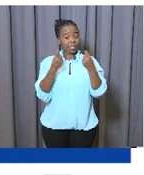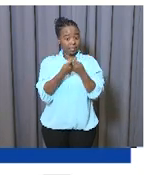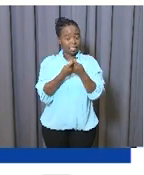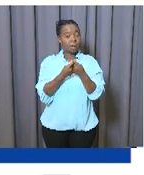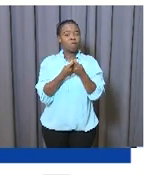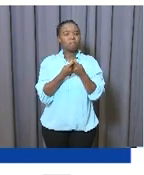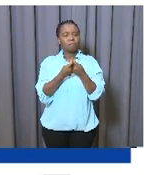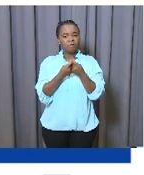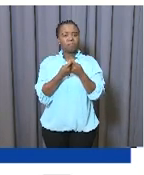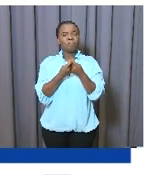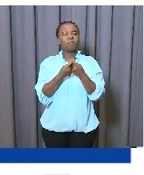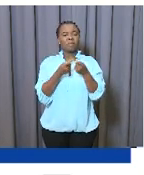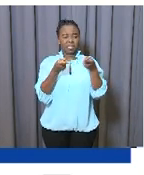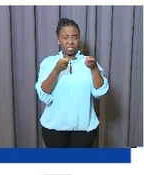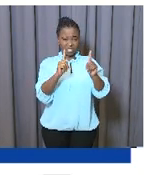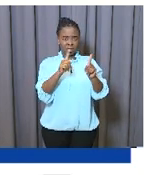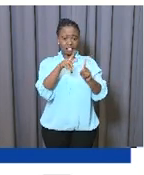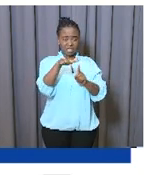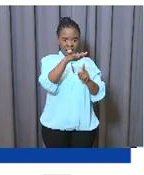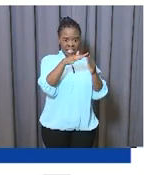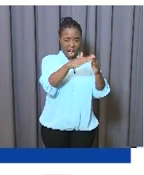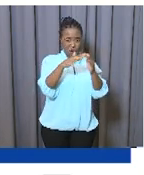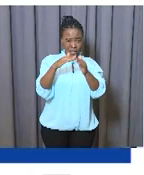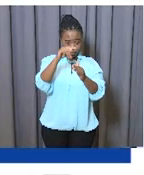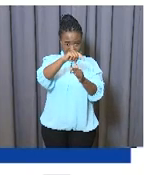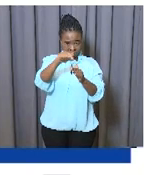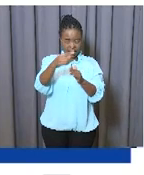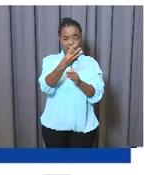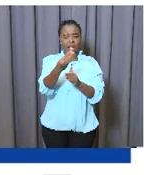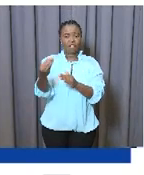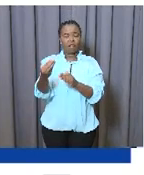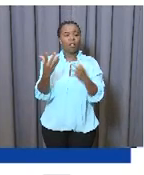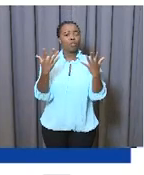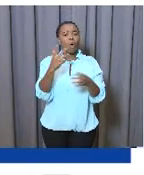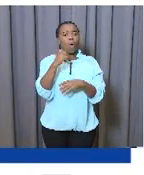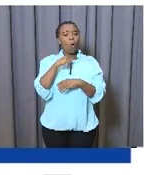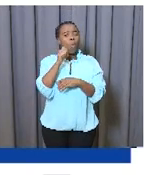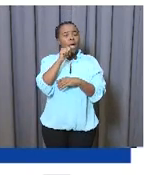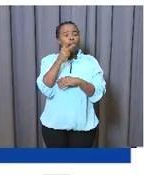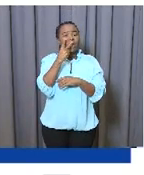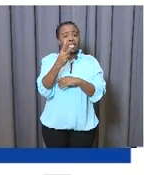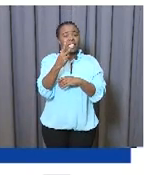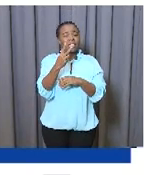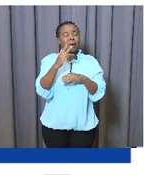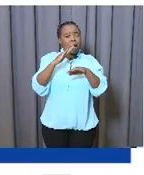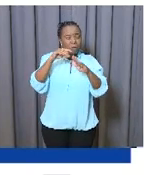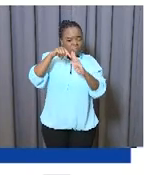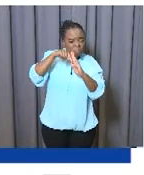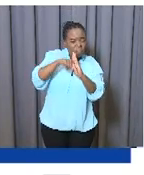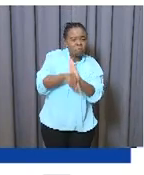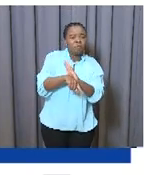in all these emerging hotspots in the townships. So when you see us intensively testing